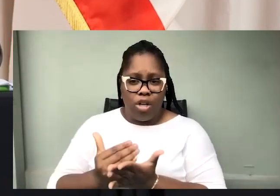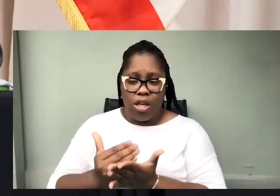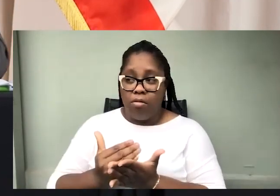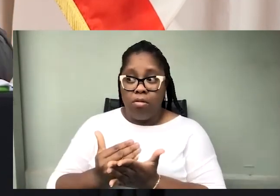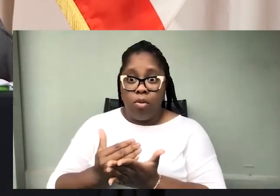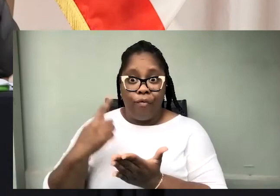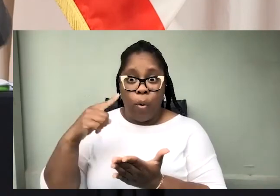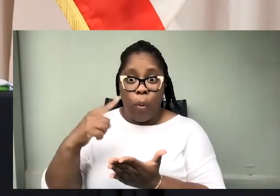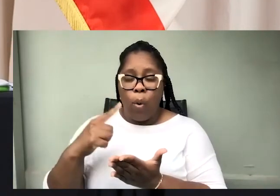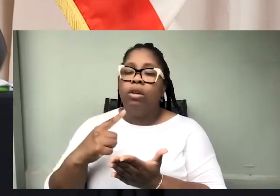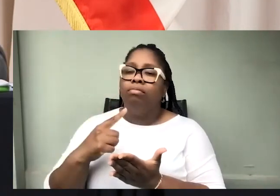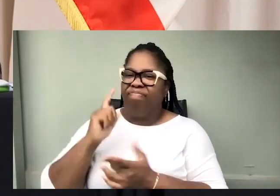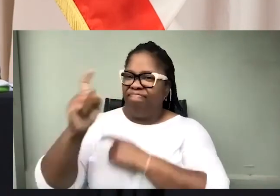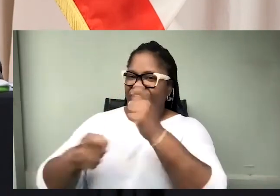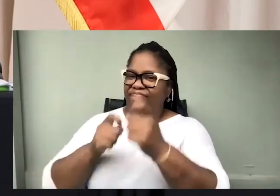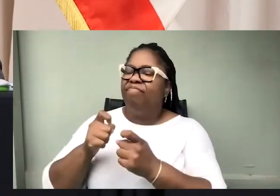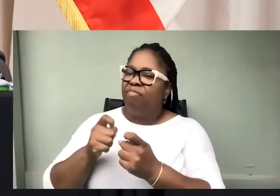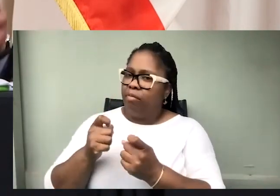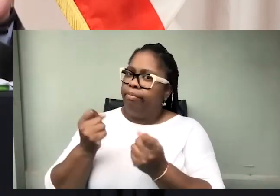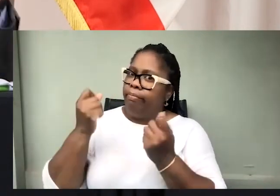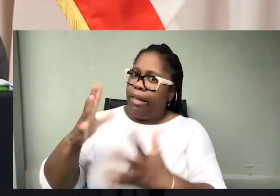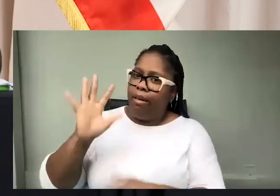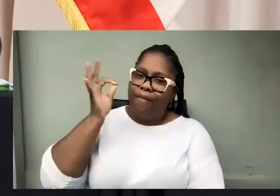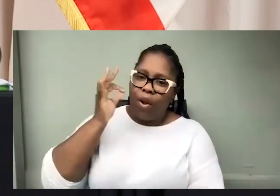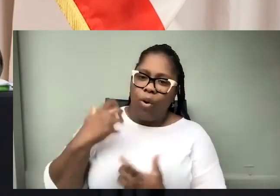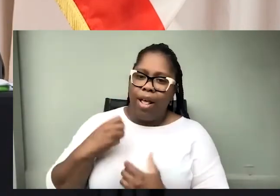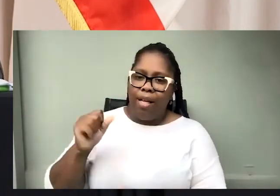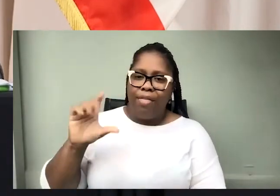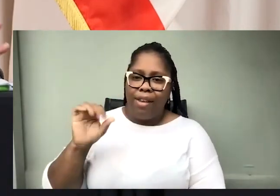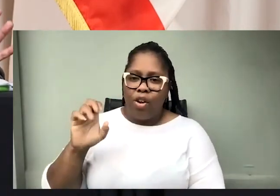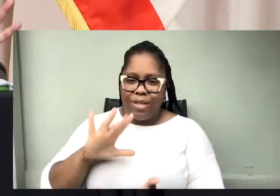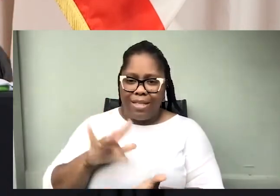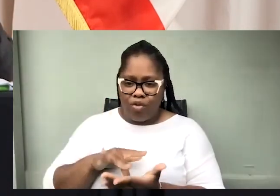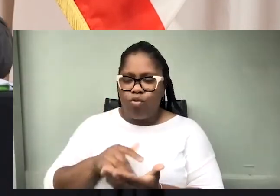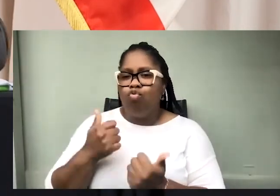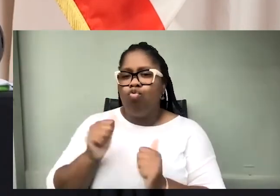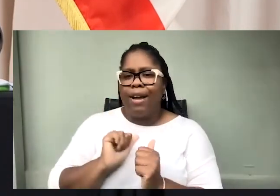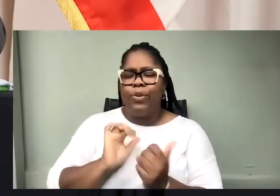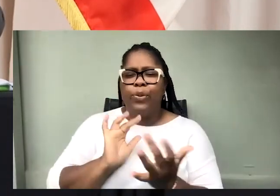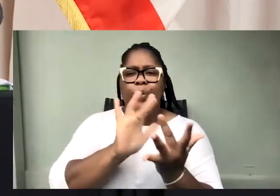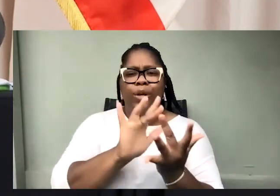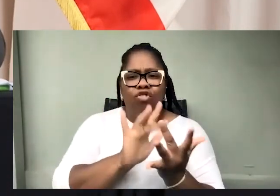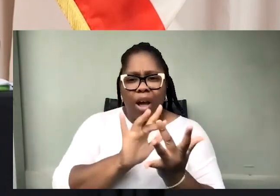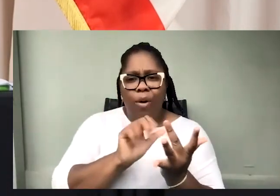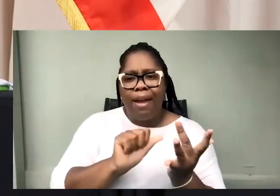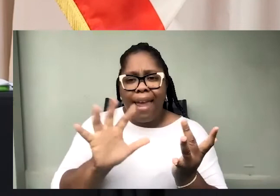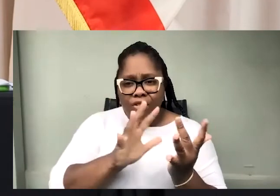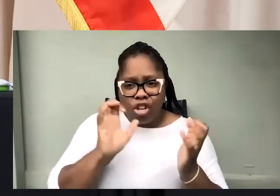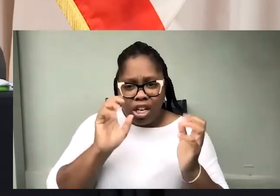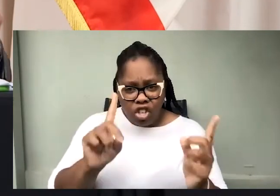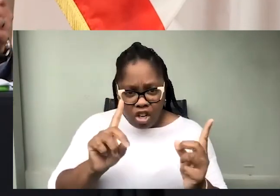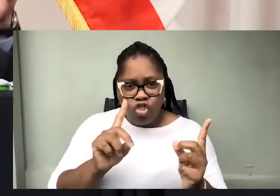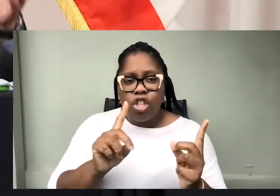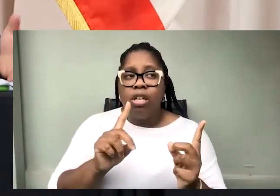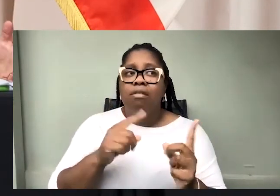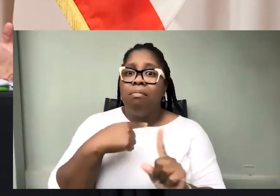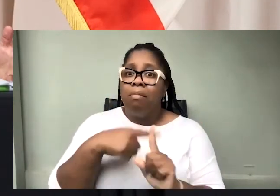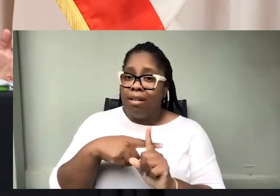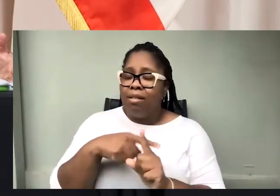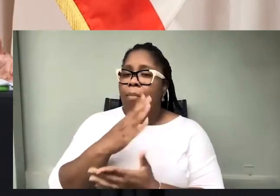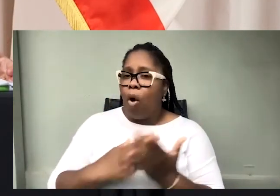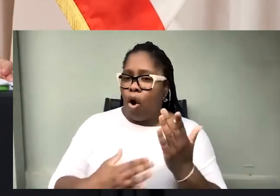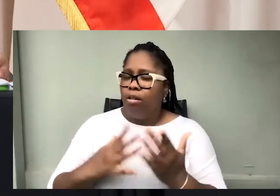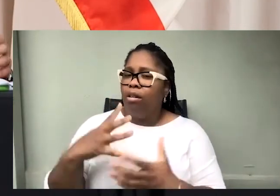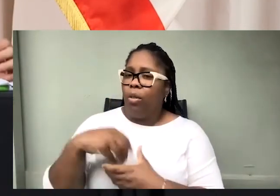federally qualified health centers. That's the design of it, to try to reach out on Asian education, but certainly part of that's going to be access